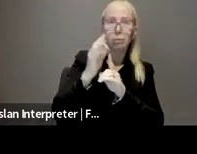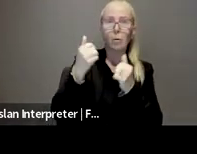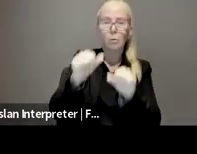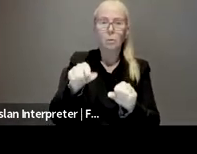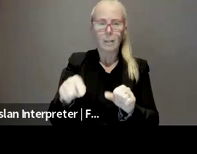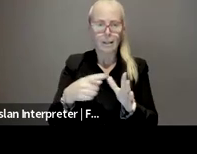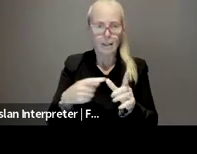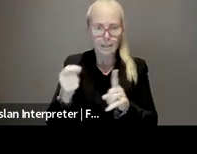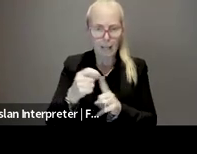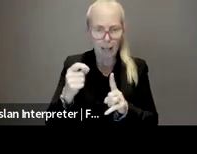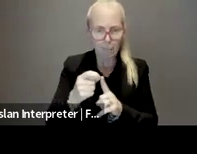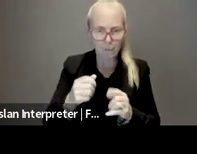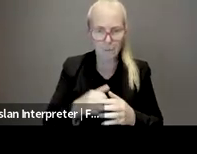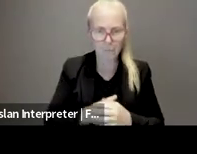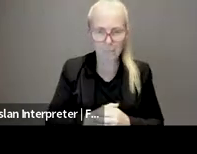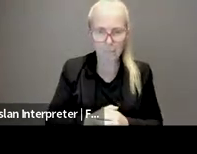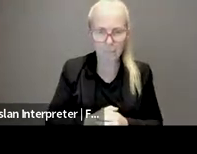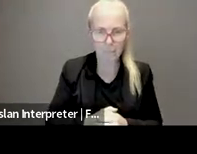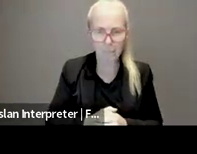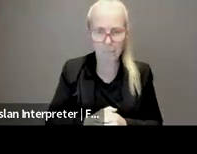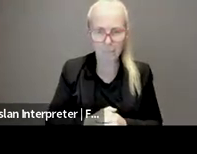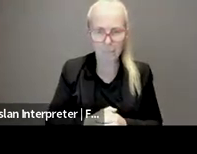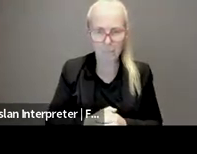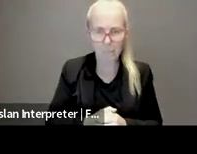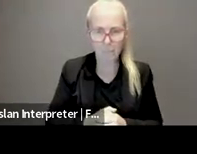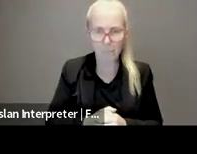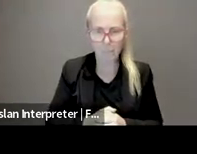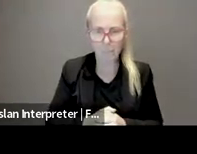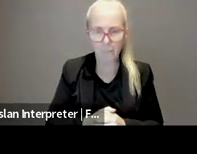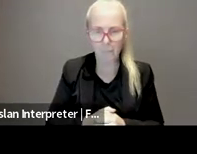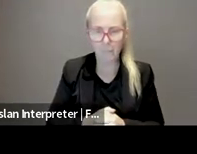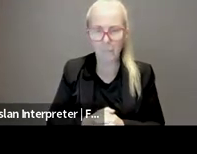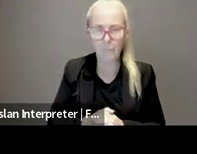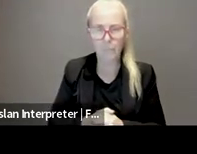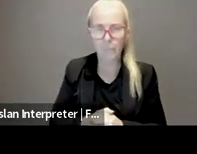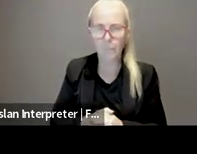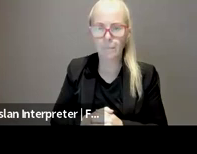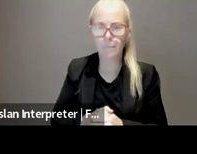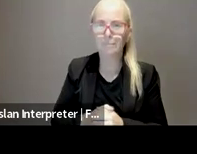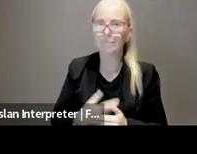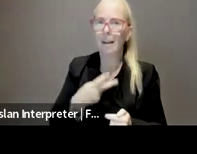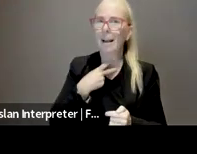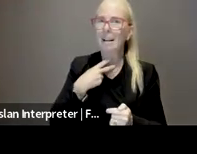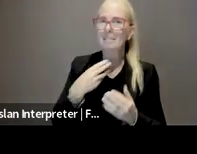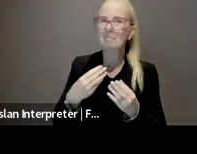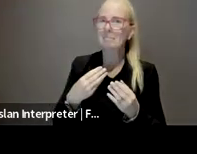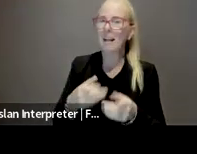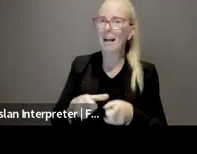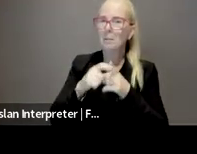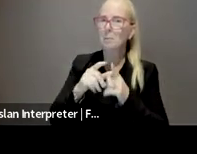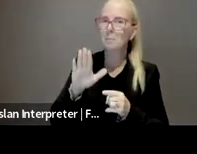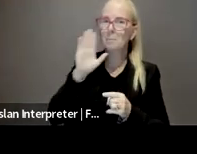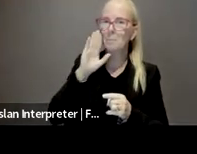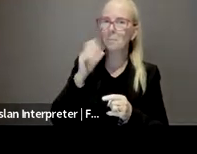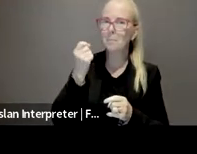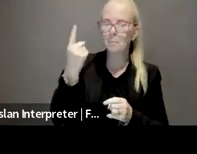97.2%, provide quality and equitable education for all. Come be part of this transformation. Thank